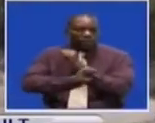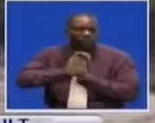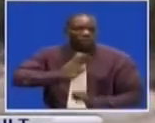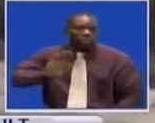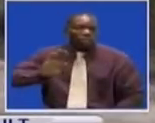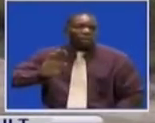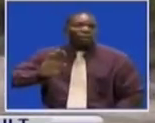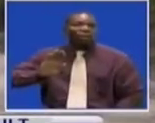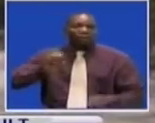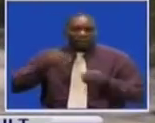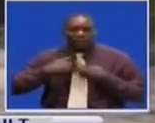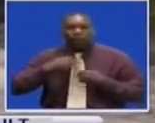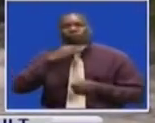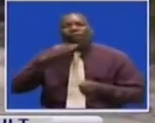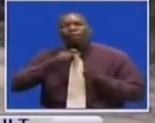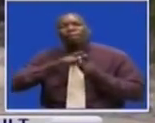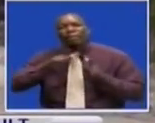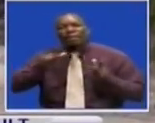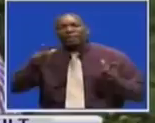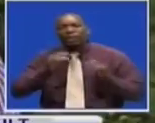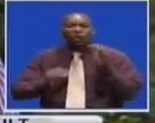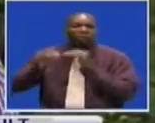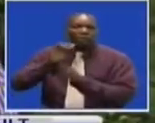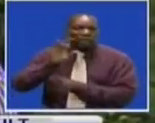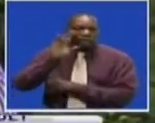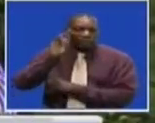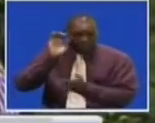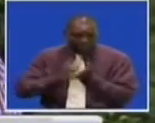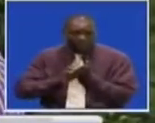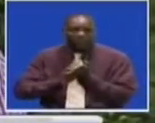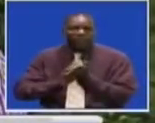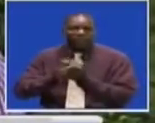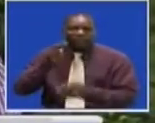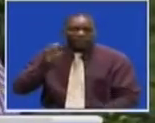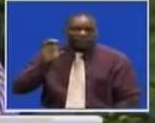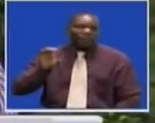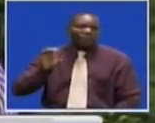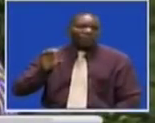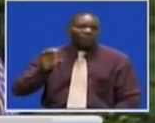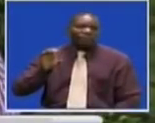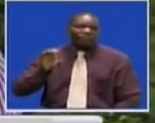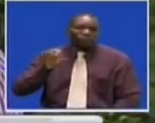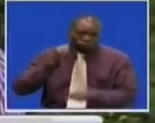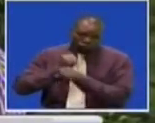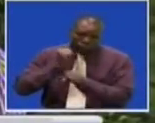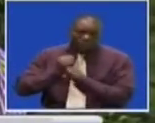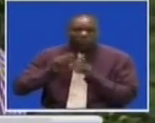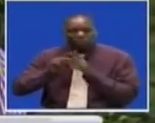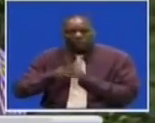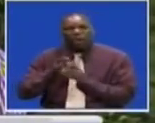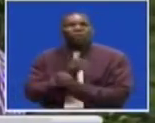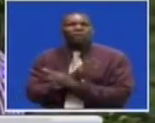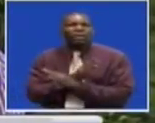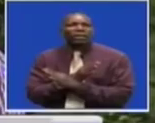we have a huge plantation with over 7,000 hectares of palm. Production has already commenced.